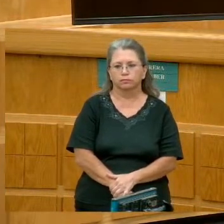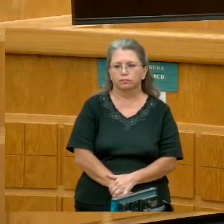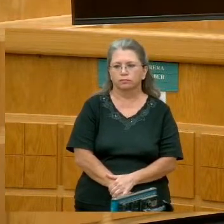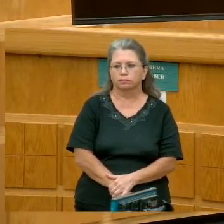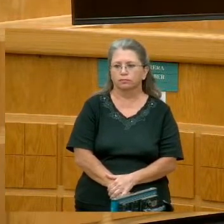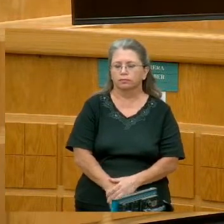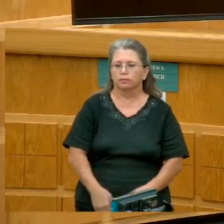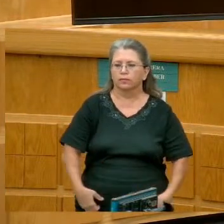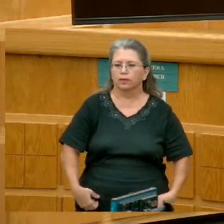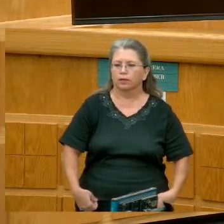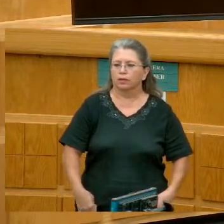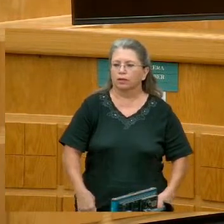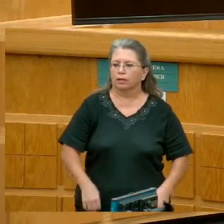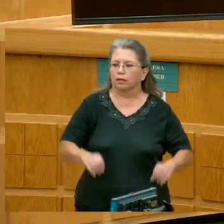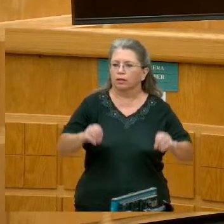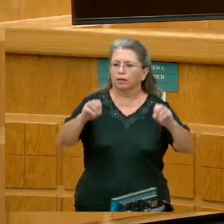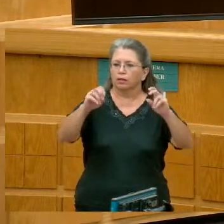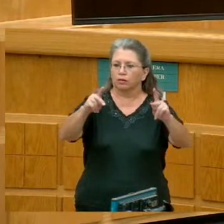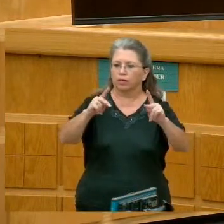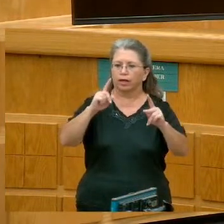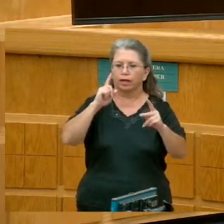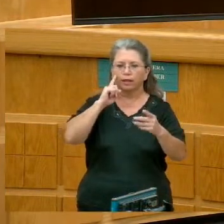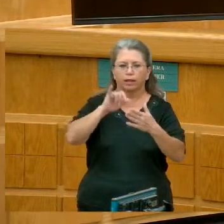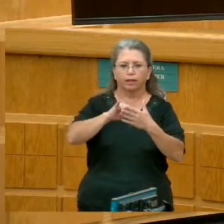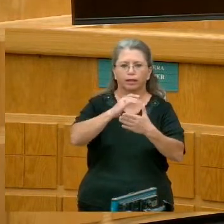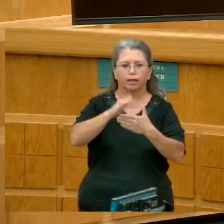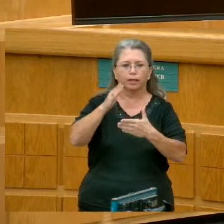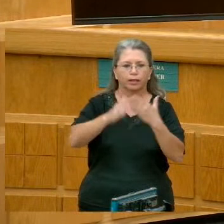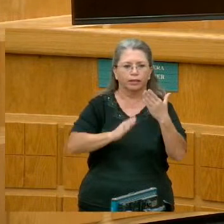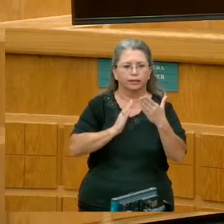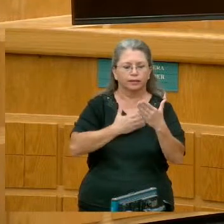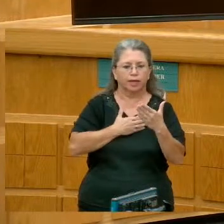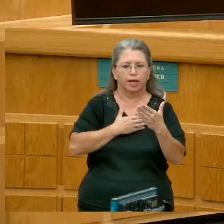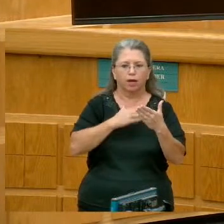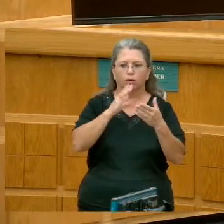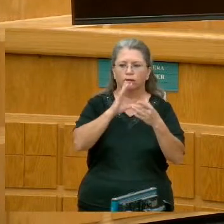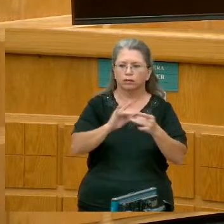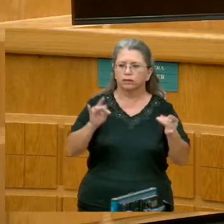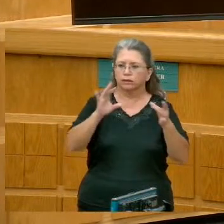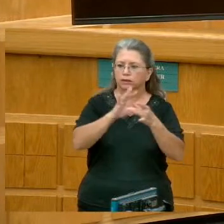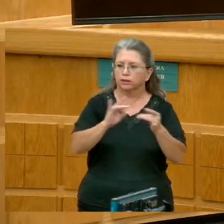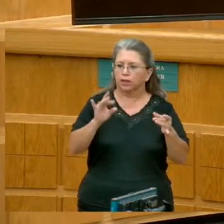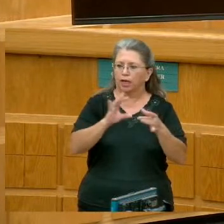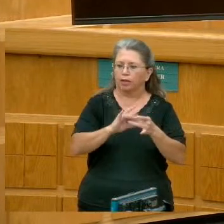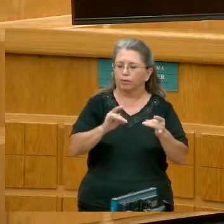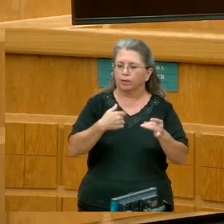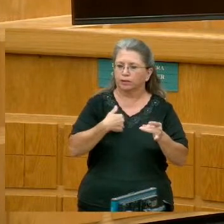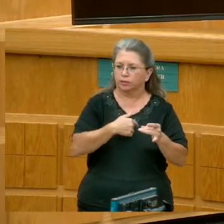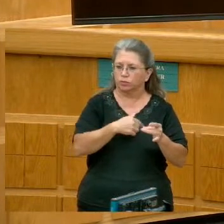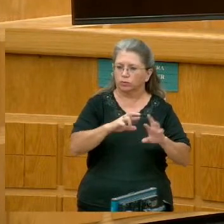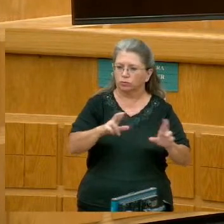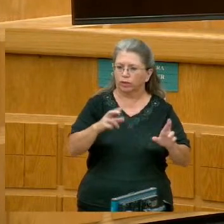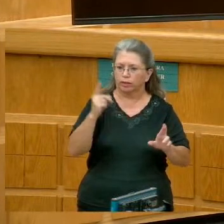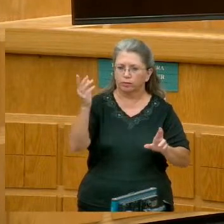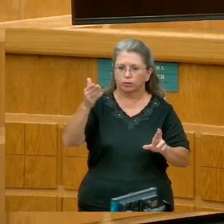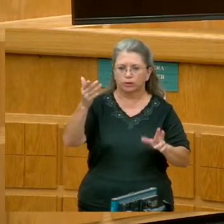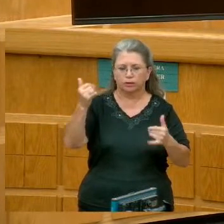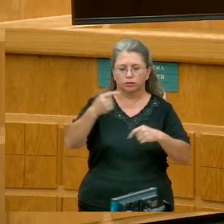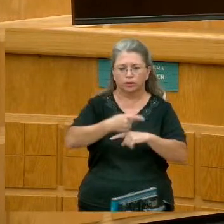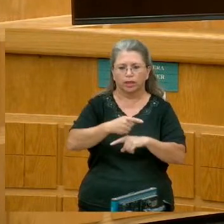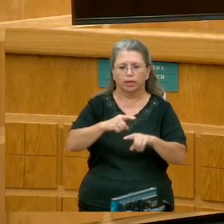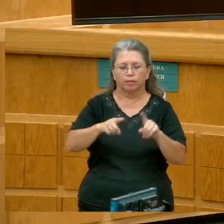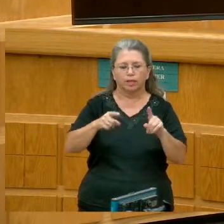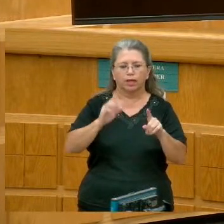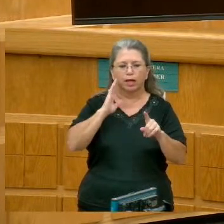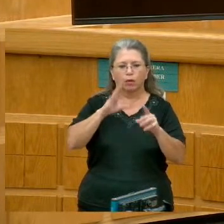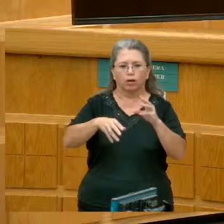Okay, I believe that concludes our prepared statements for today. Let me just add one thing, that in our weekly or